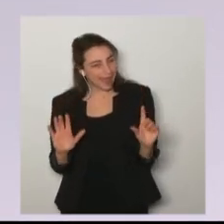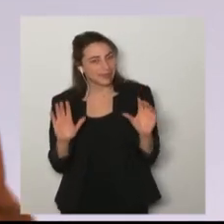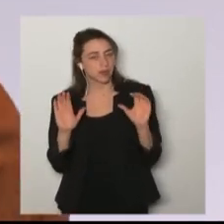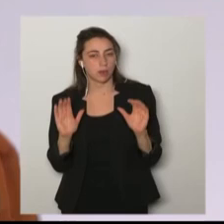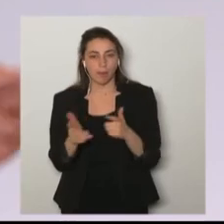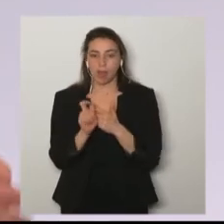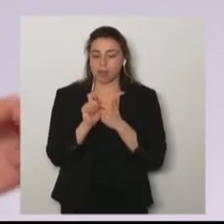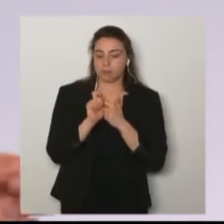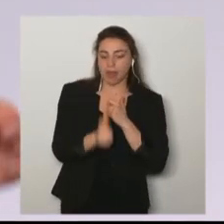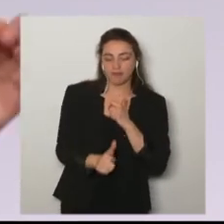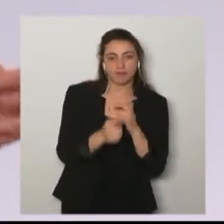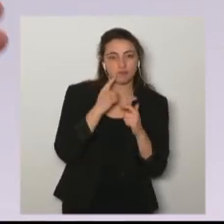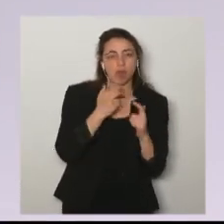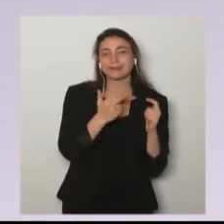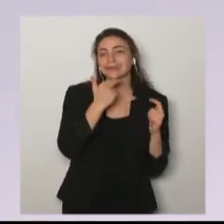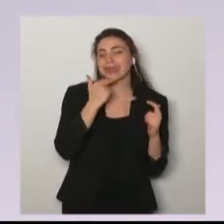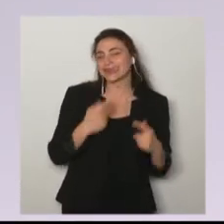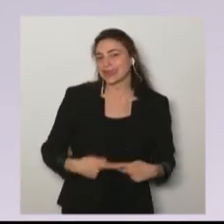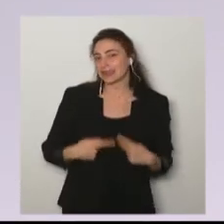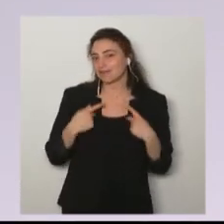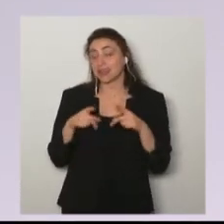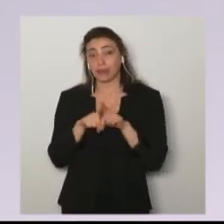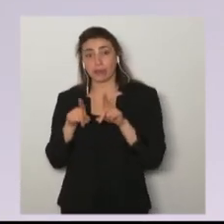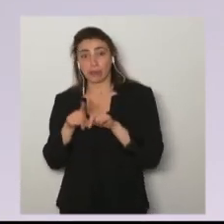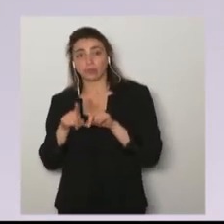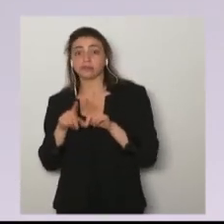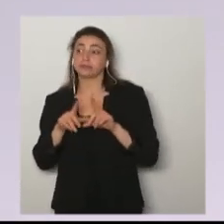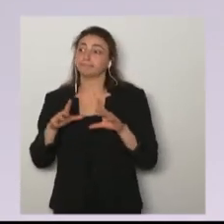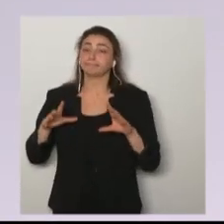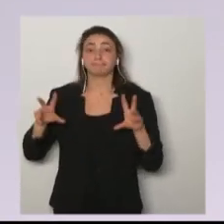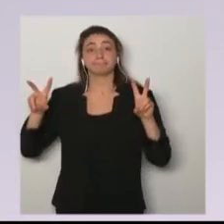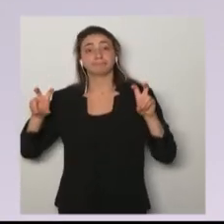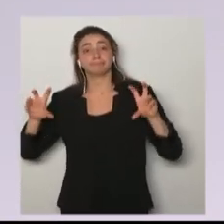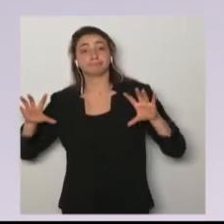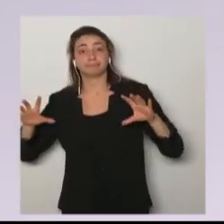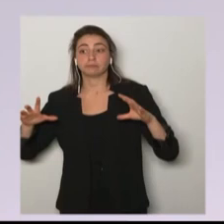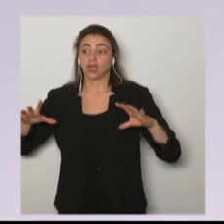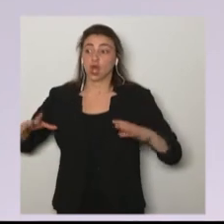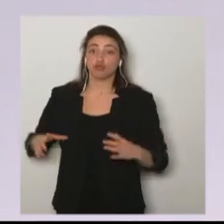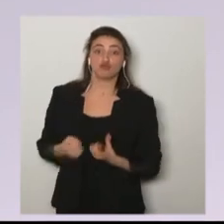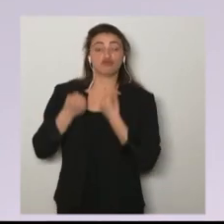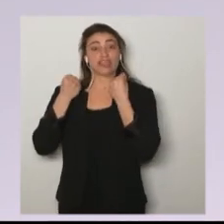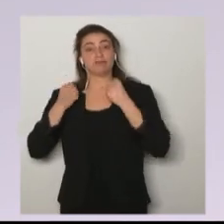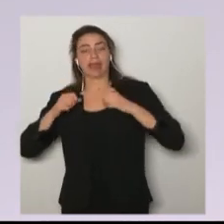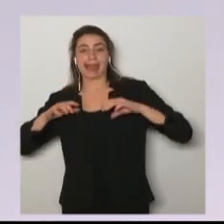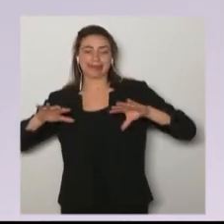survivorship. Survivorship is not just surviving cancer, but living